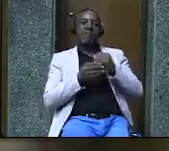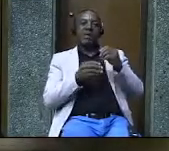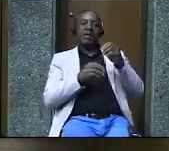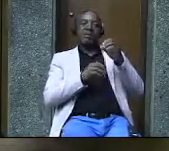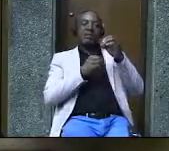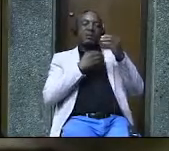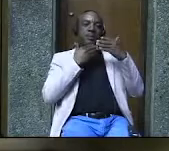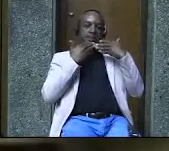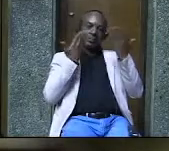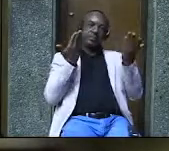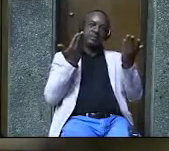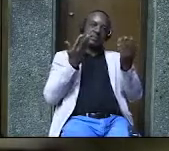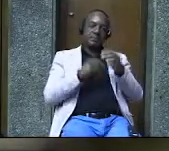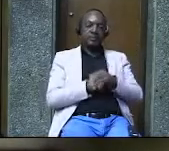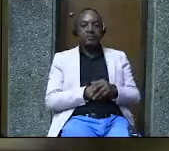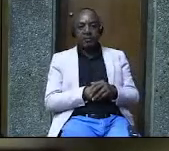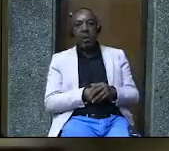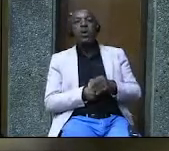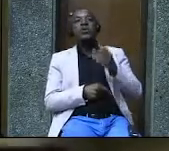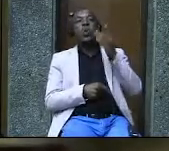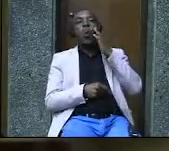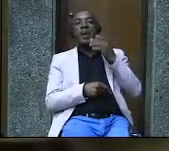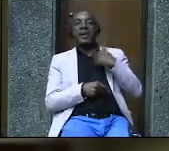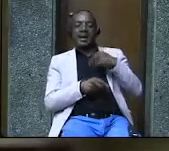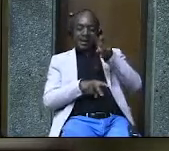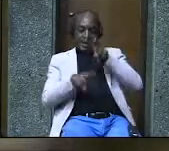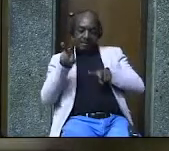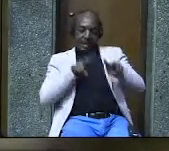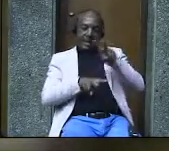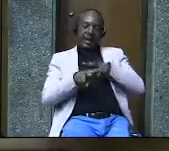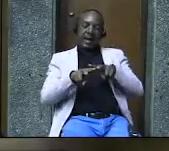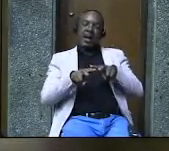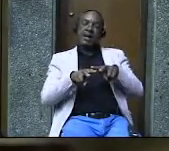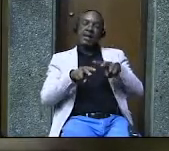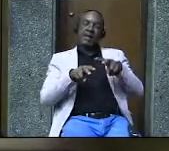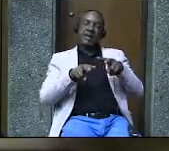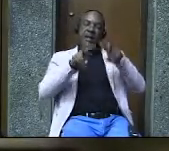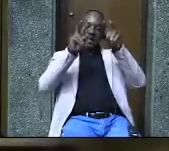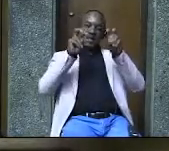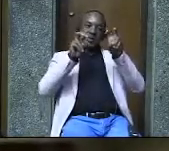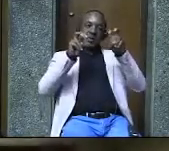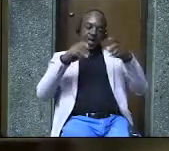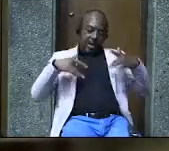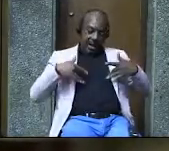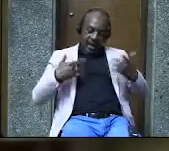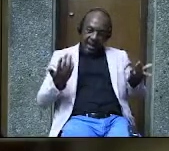on humanitarian grounds, most of our land has been commercialized,